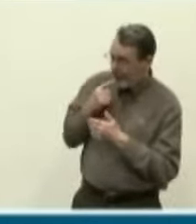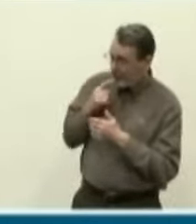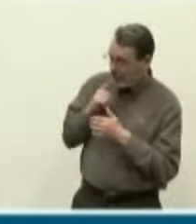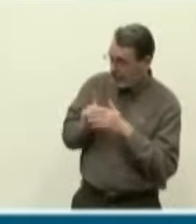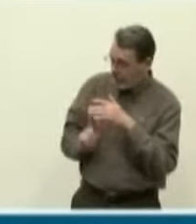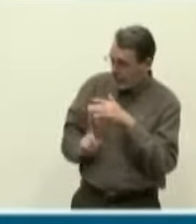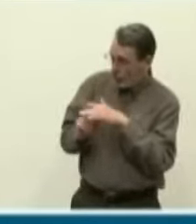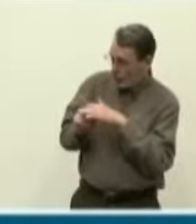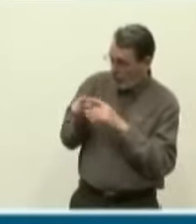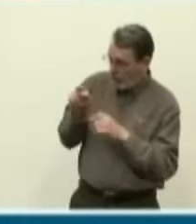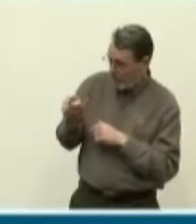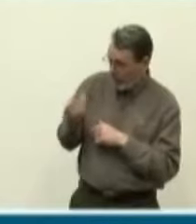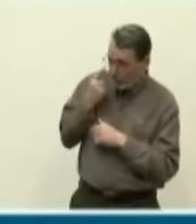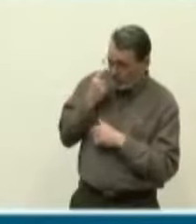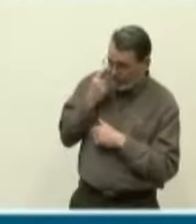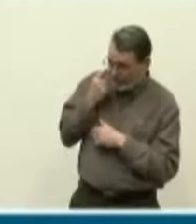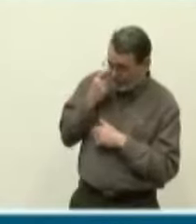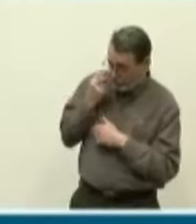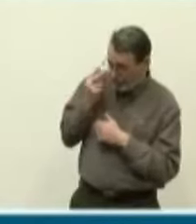scene just right now.